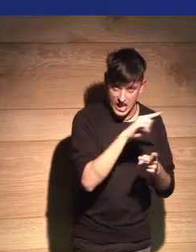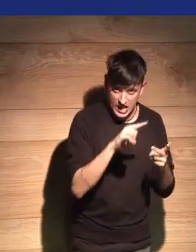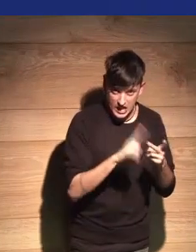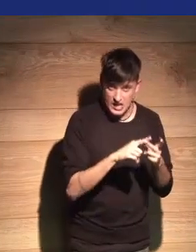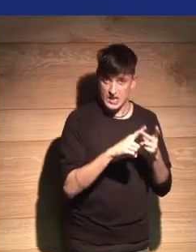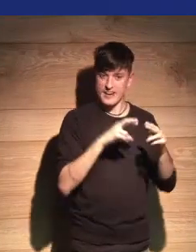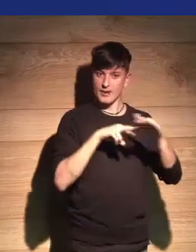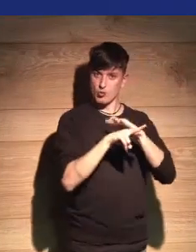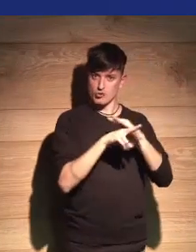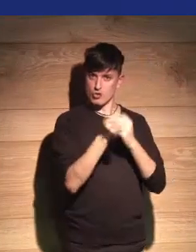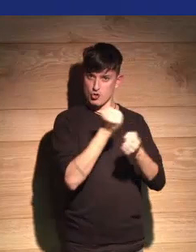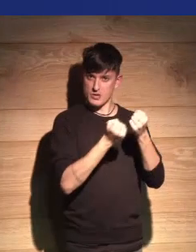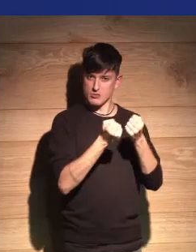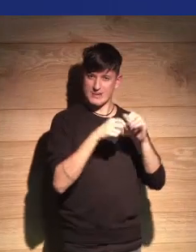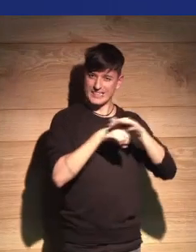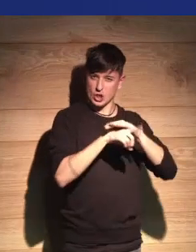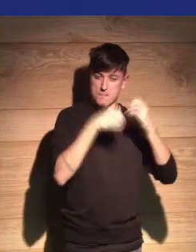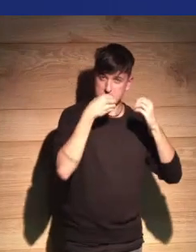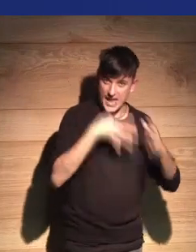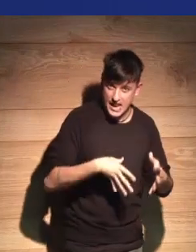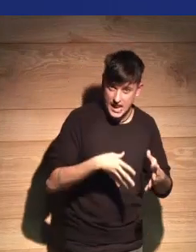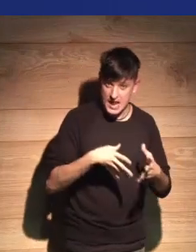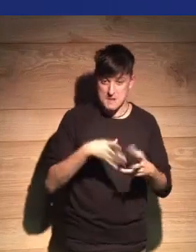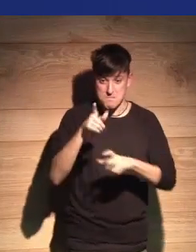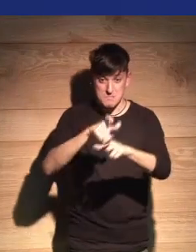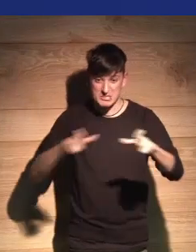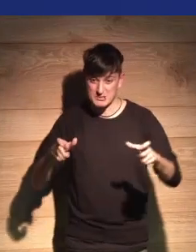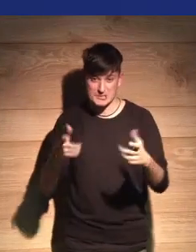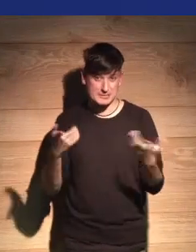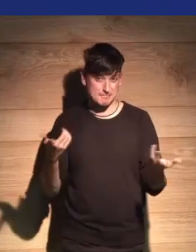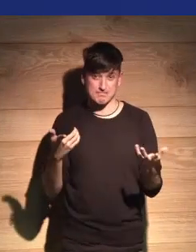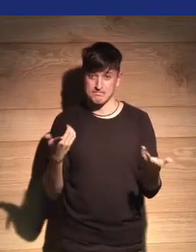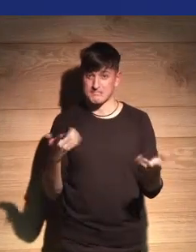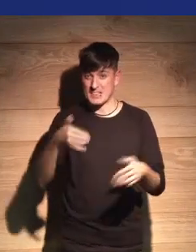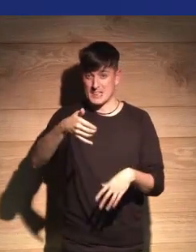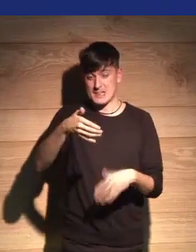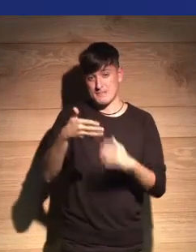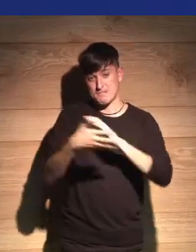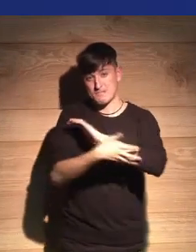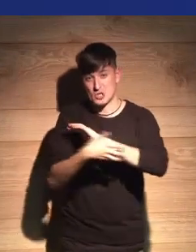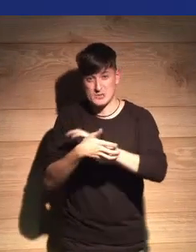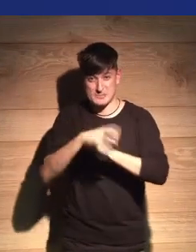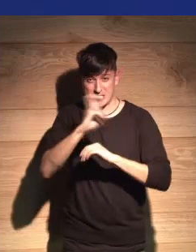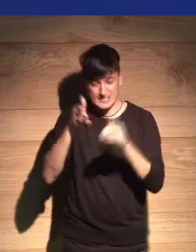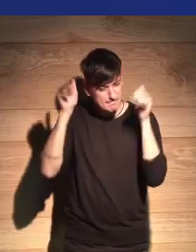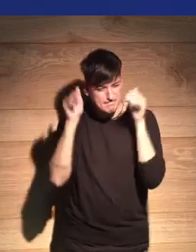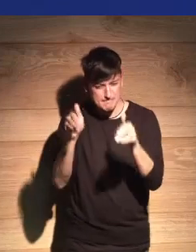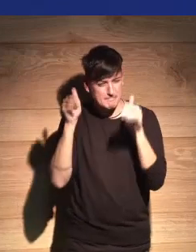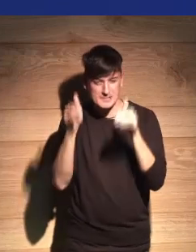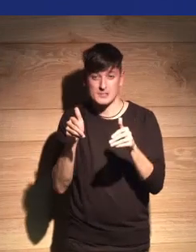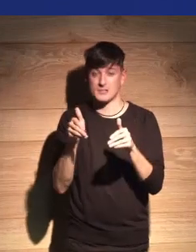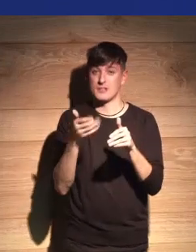Sustainability, fair taxation, social awareness, to have a strong and